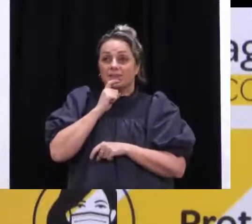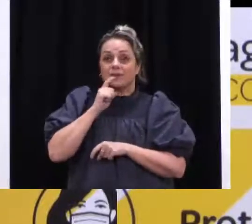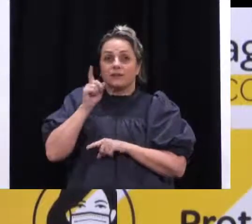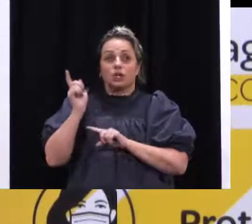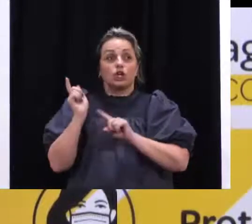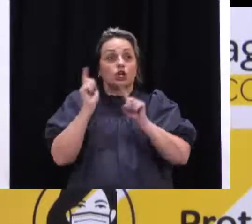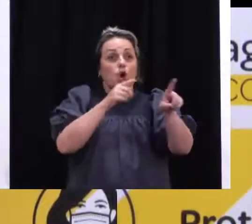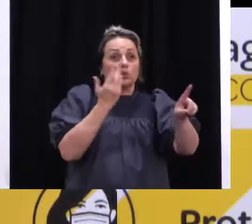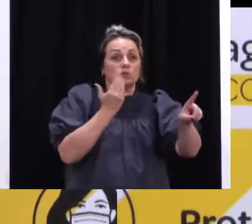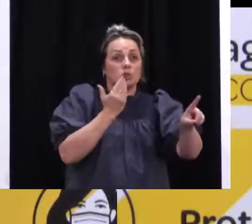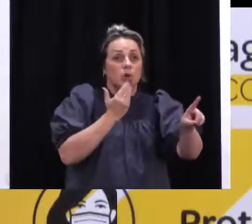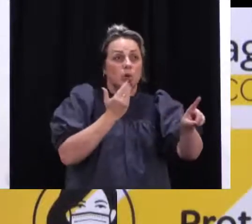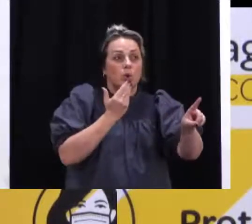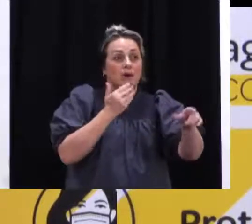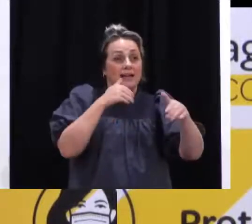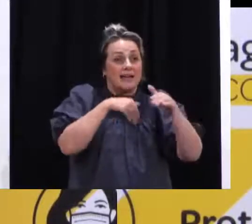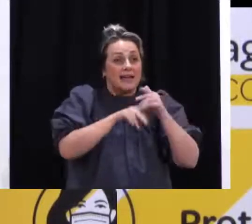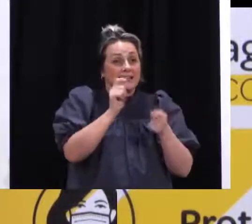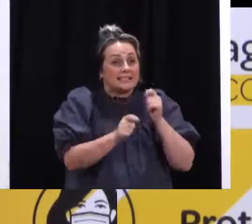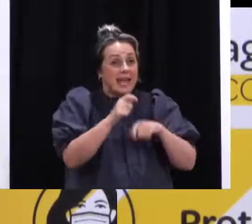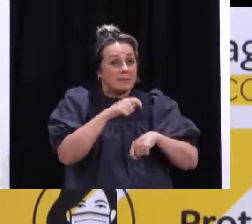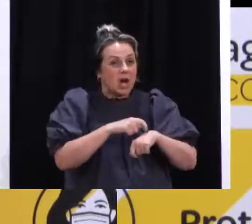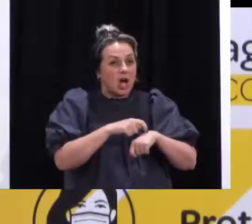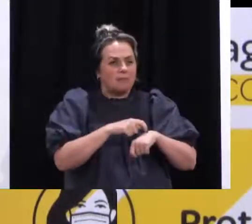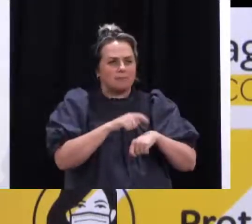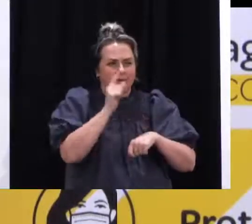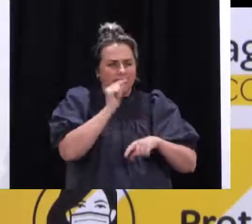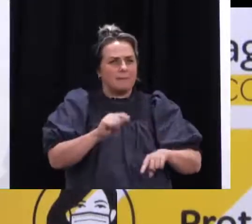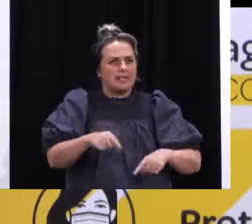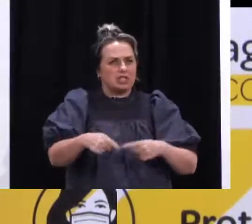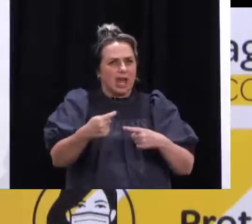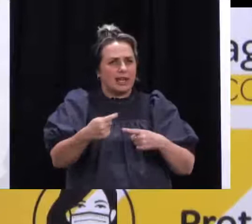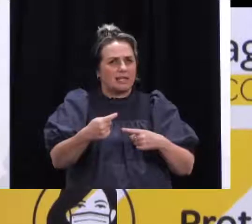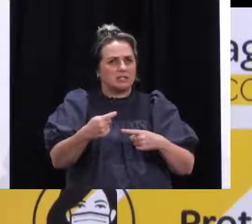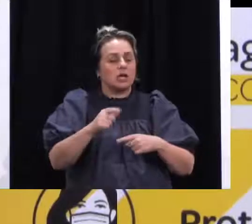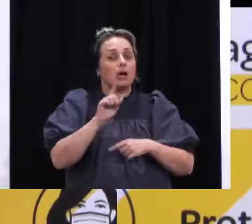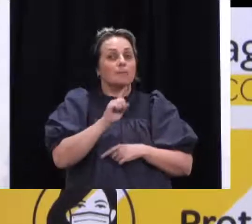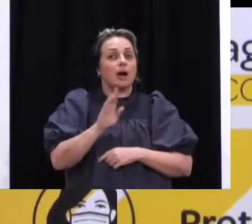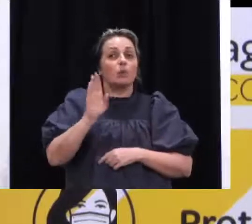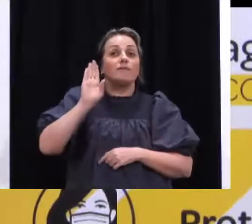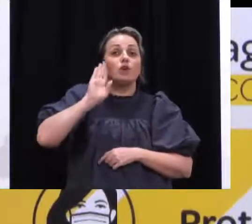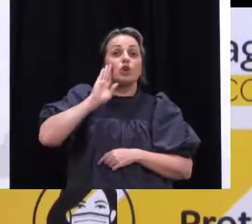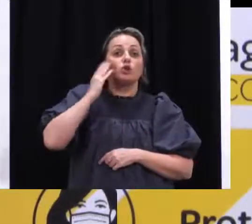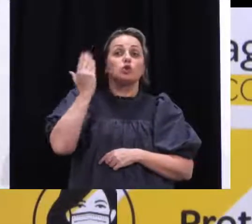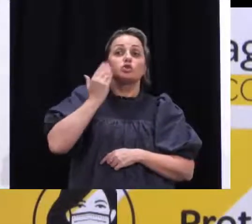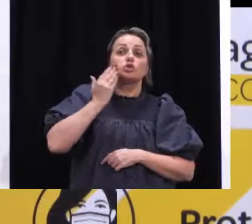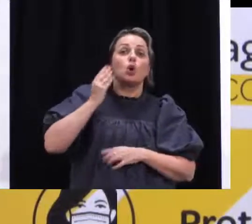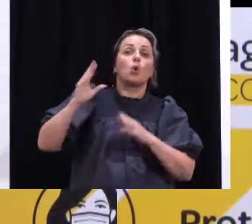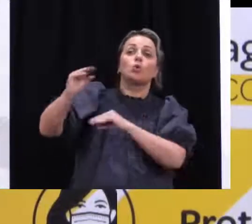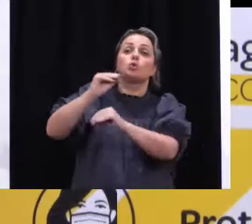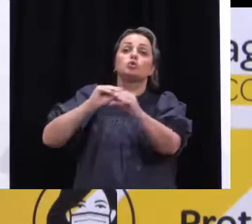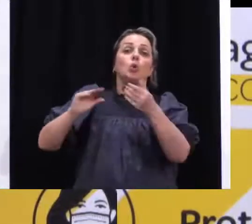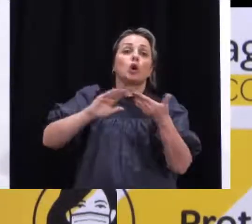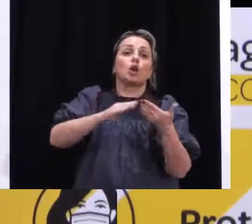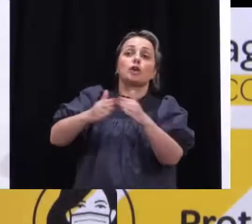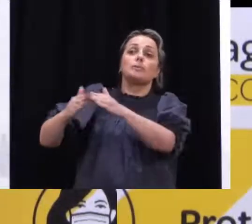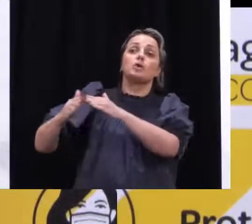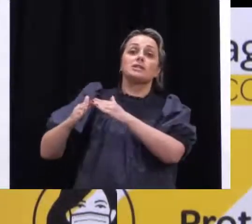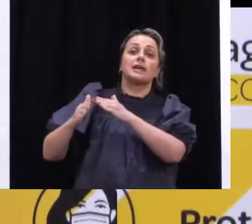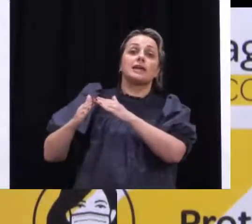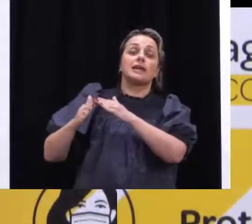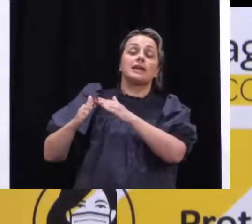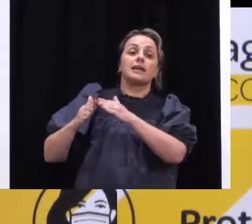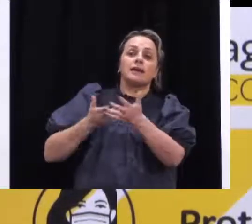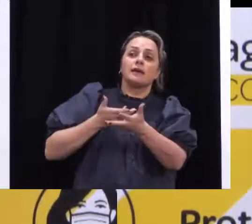with exams, so that creates a bit of a challenge. What we have heard from school communities, actually, and an engagement that I've had with them as Minister